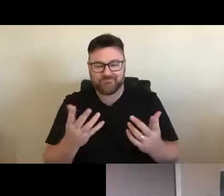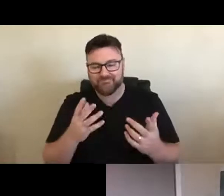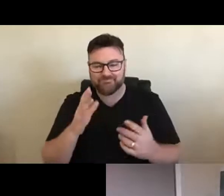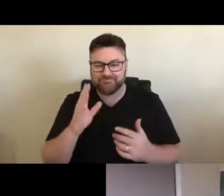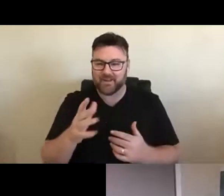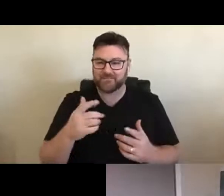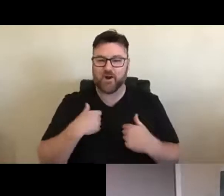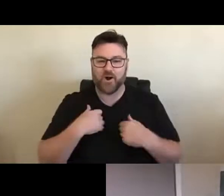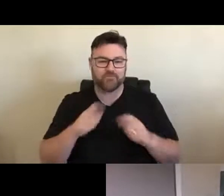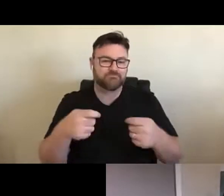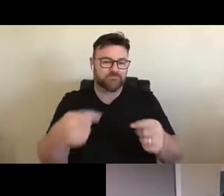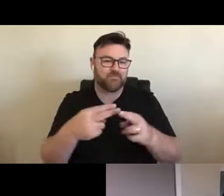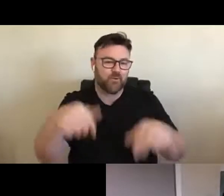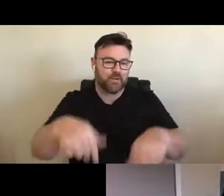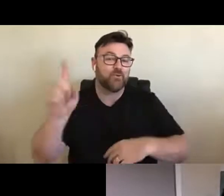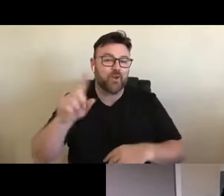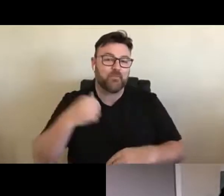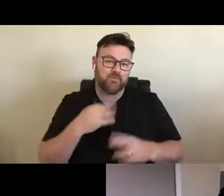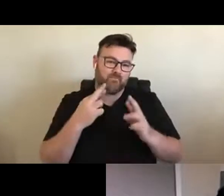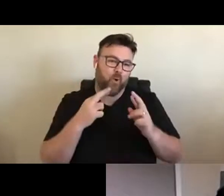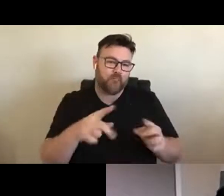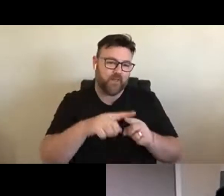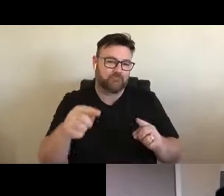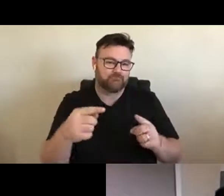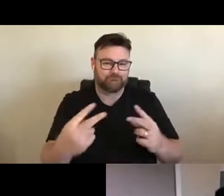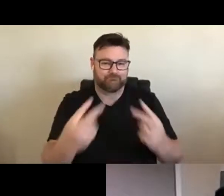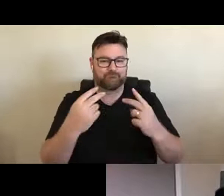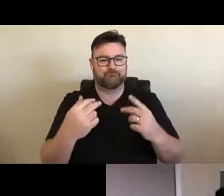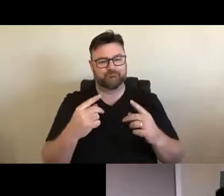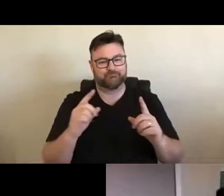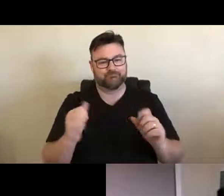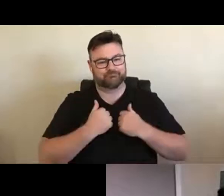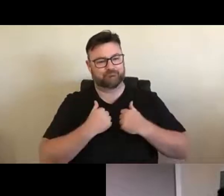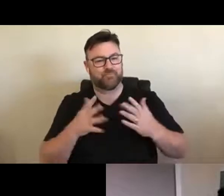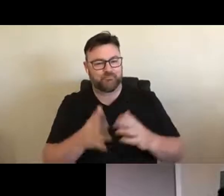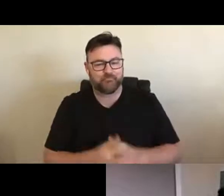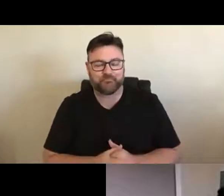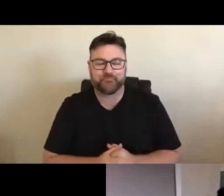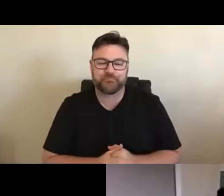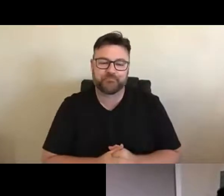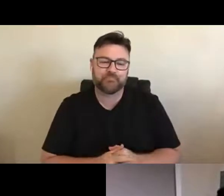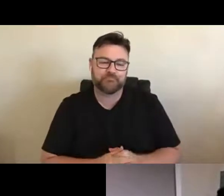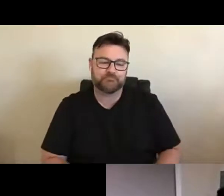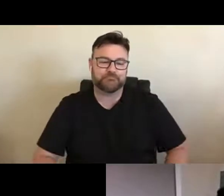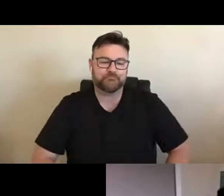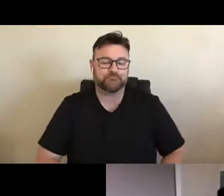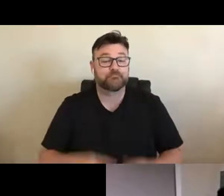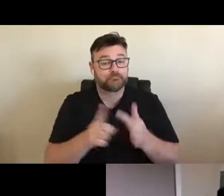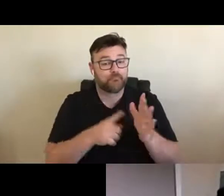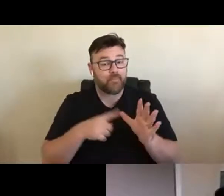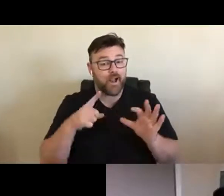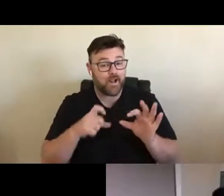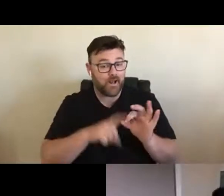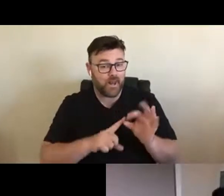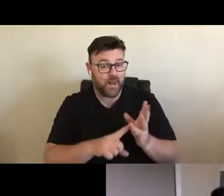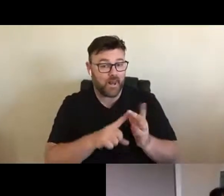contribution today, but I hope that contextualizes something for everybody. No, that's great. Thanks, Gareth. And Jacqueline, you've been